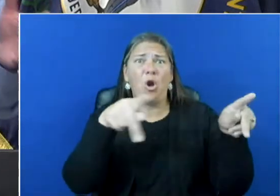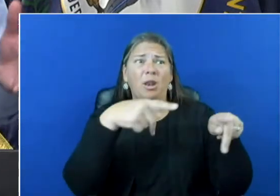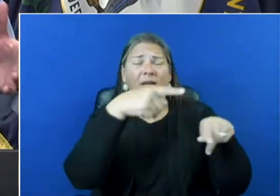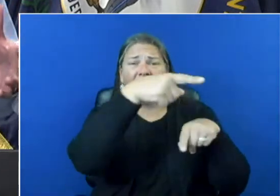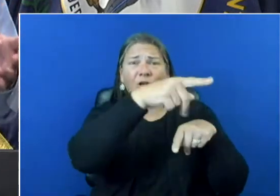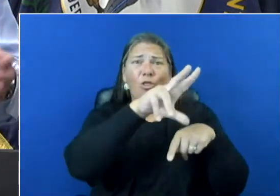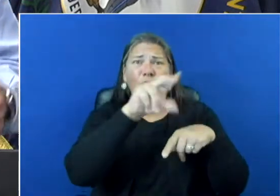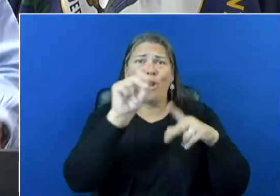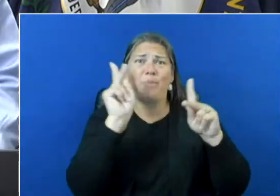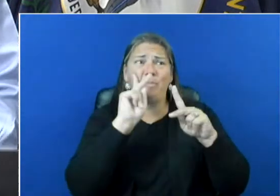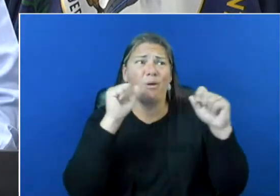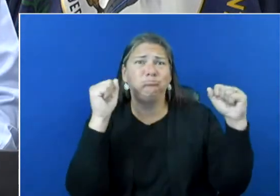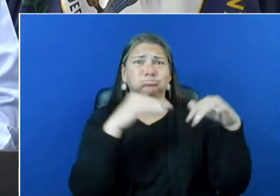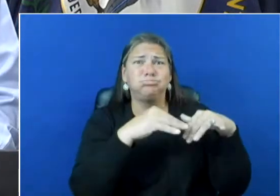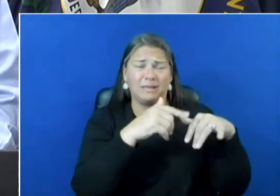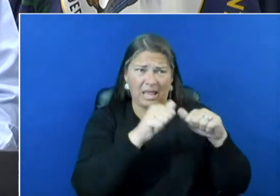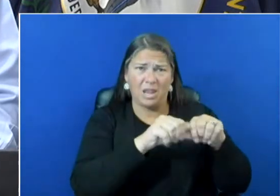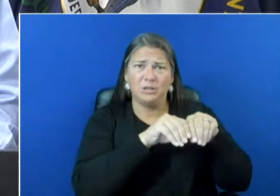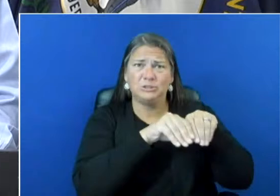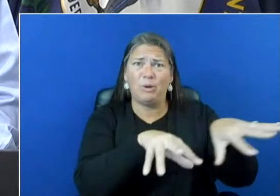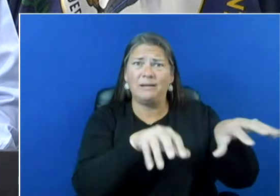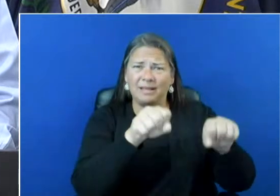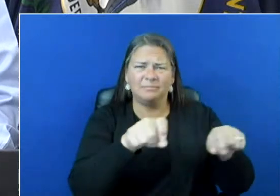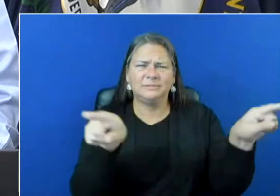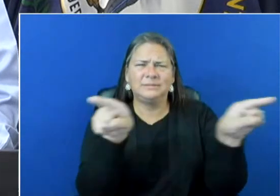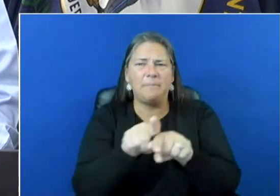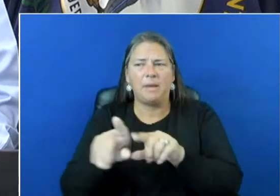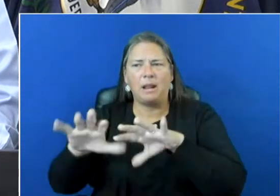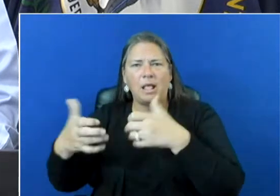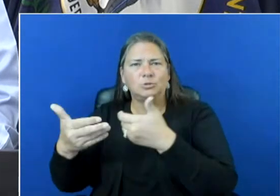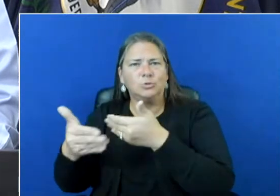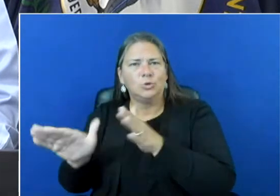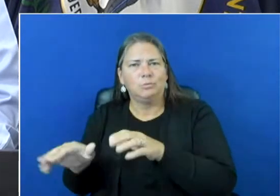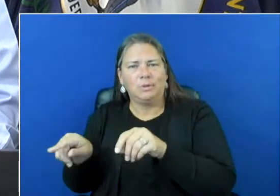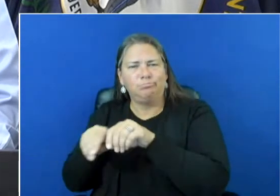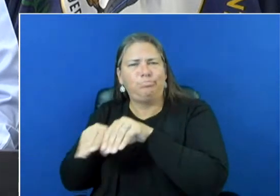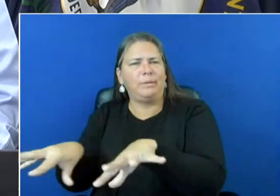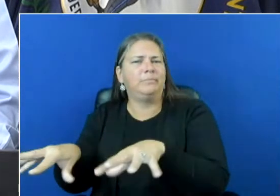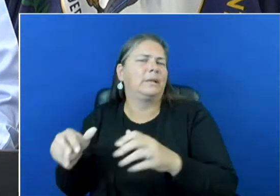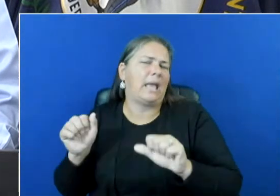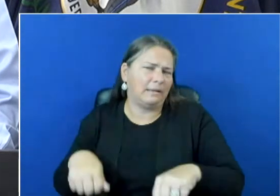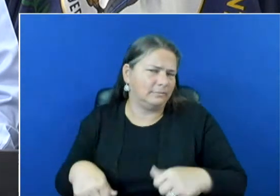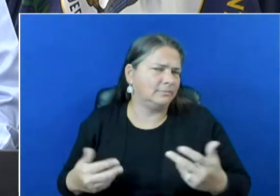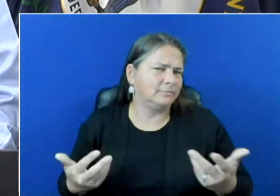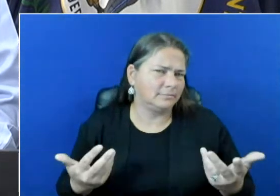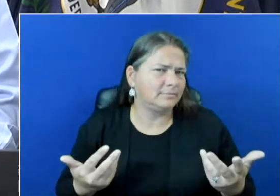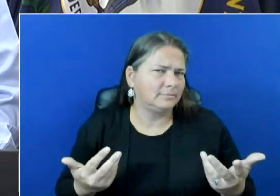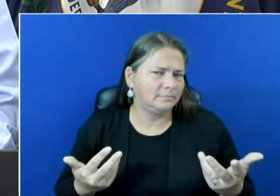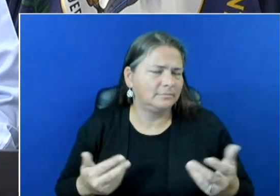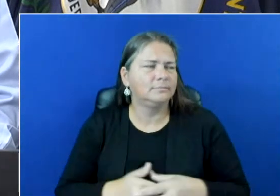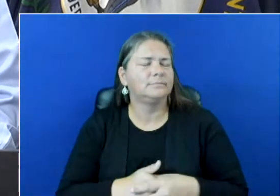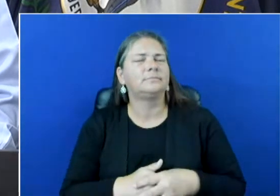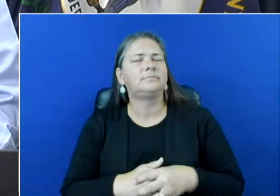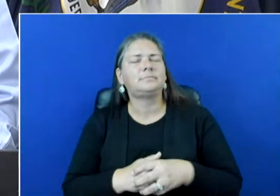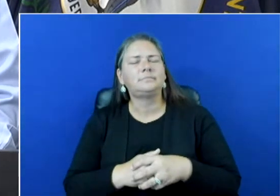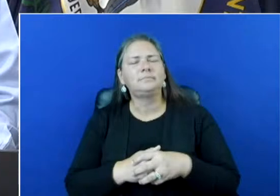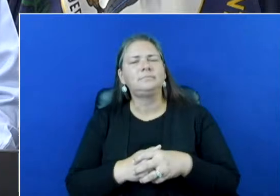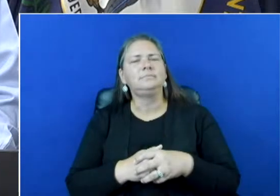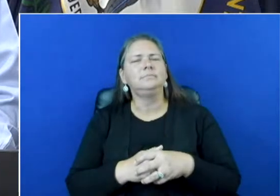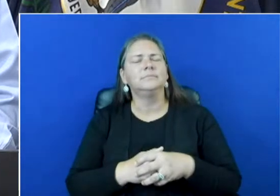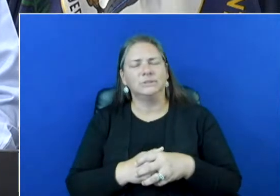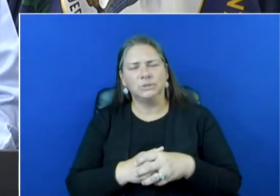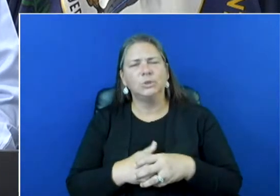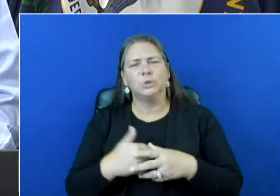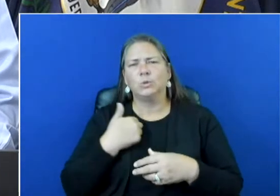people can happen in that classroom and elsewhere. So we'll be